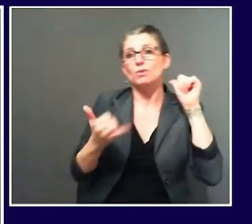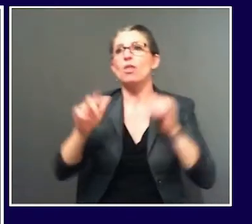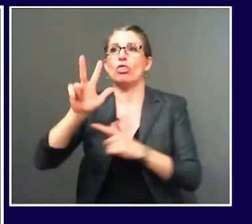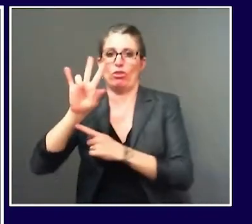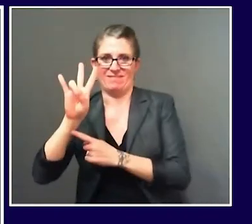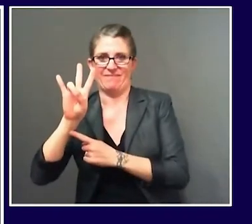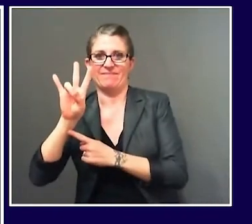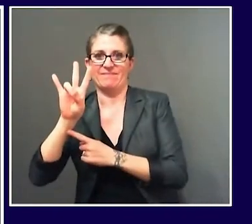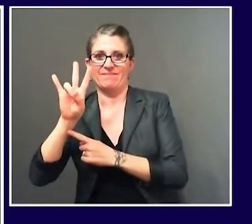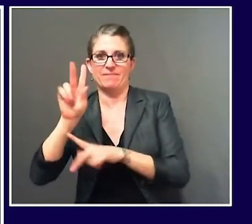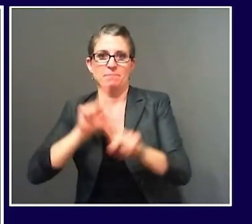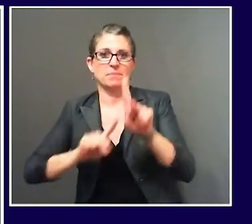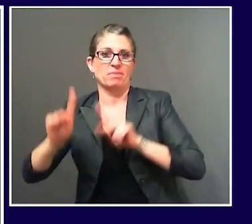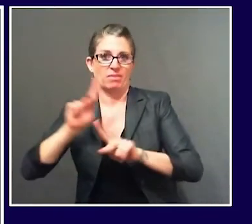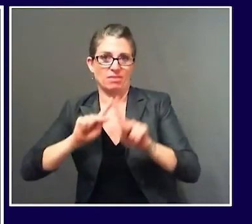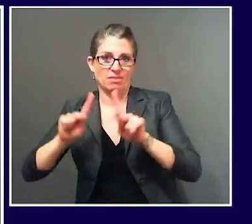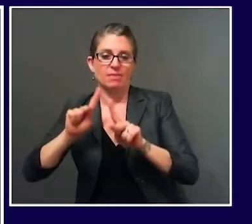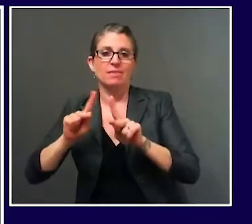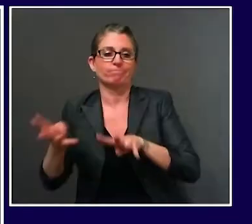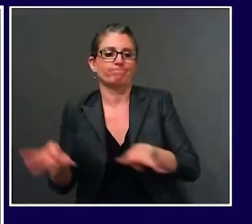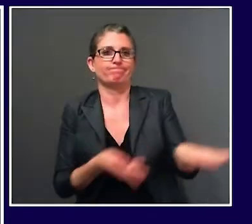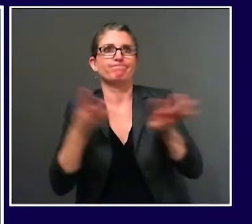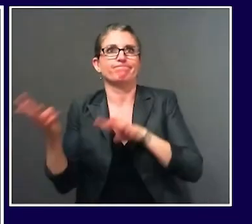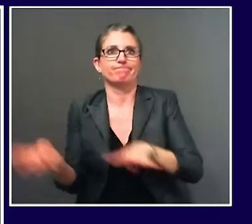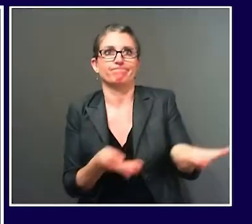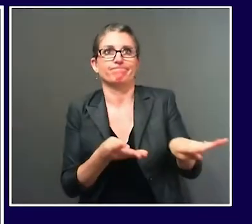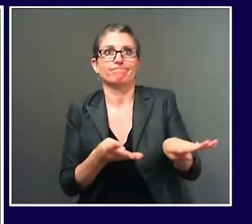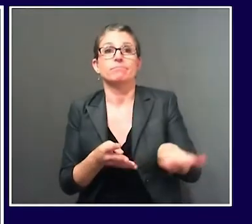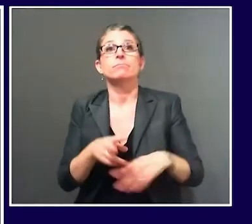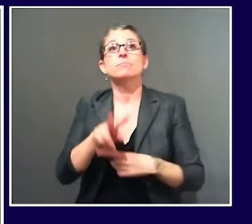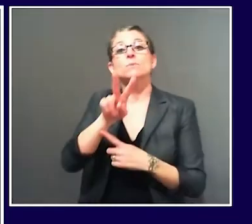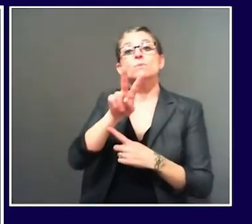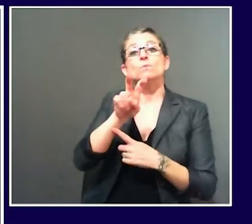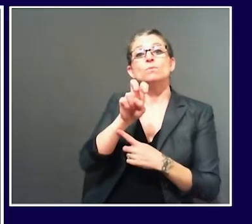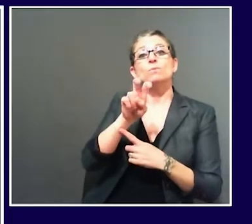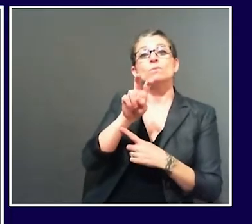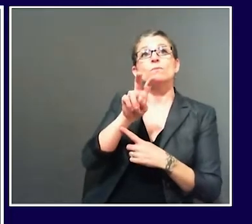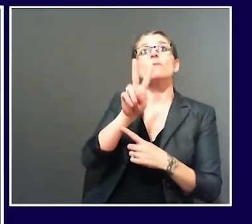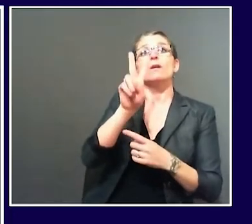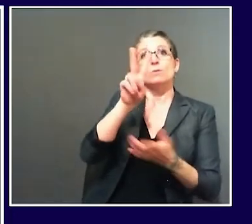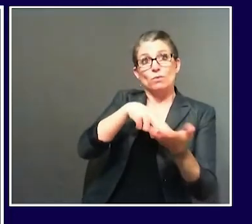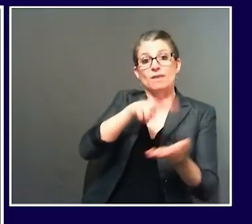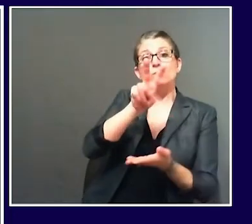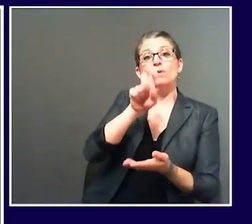yesterday. Of those 2,226 cases,